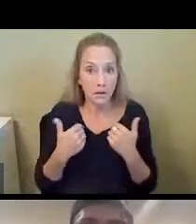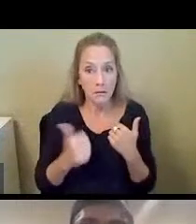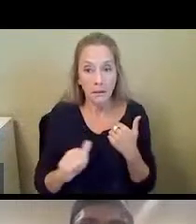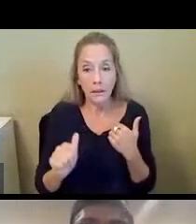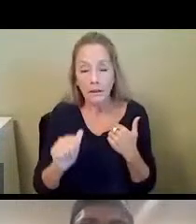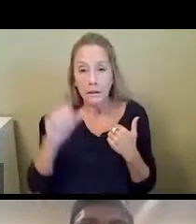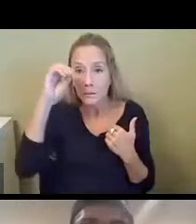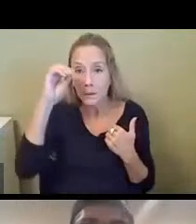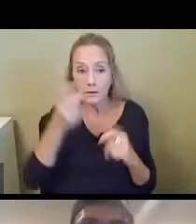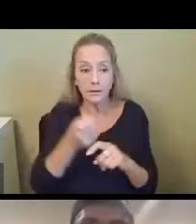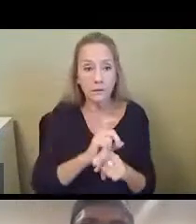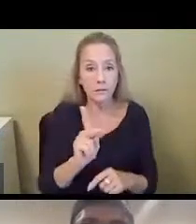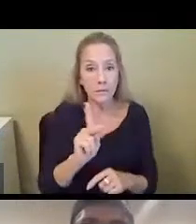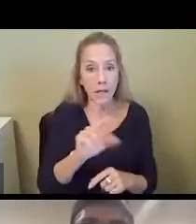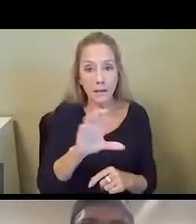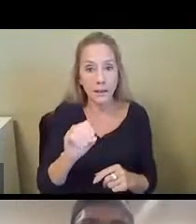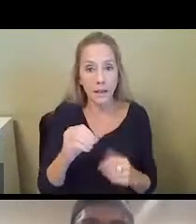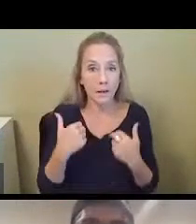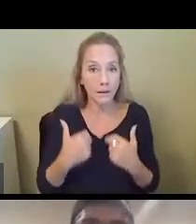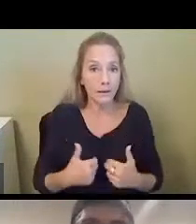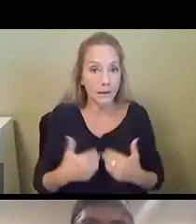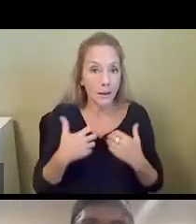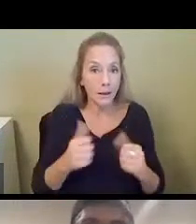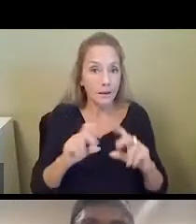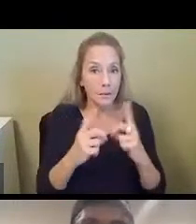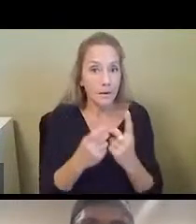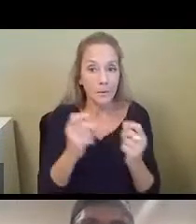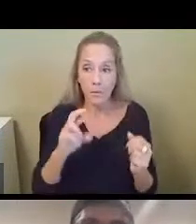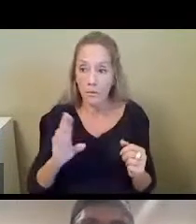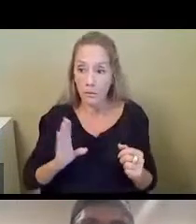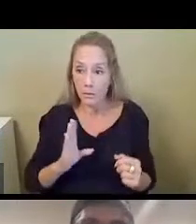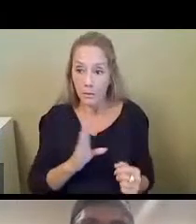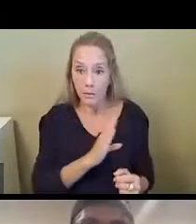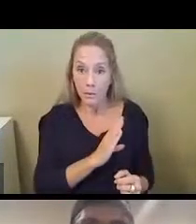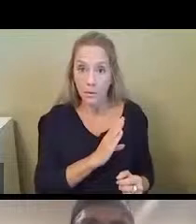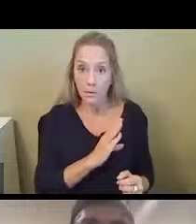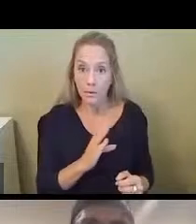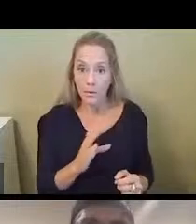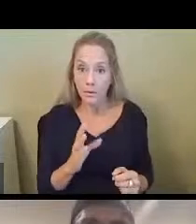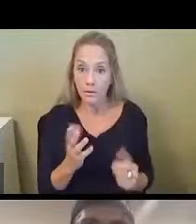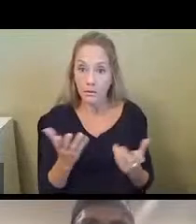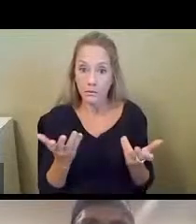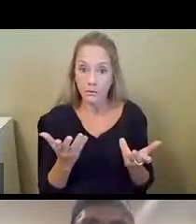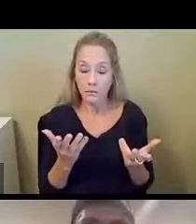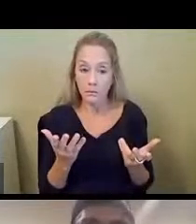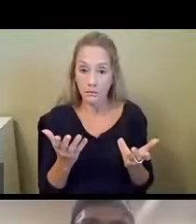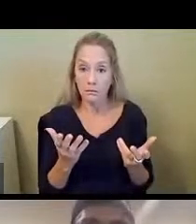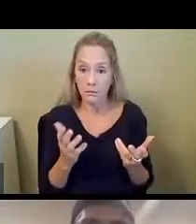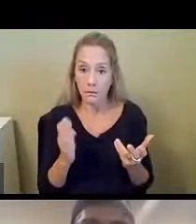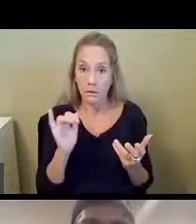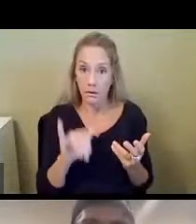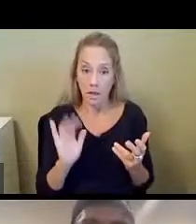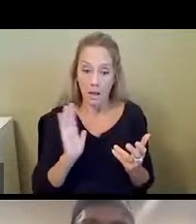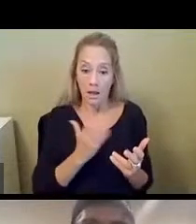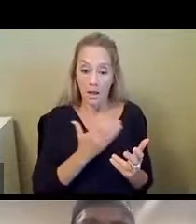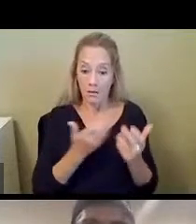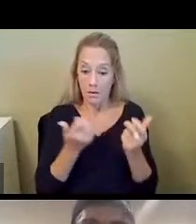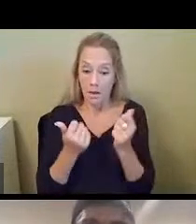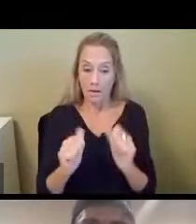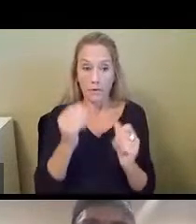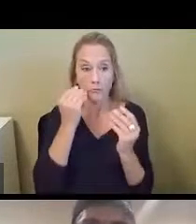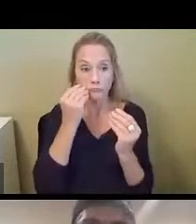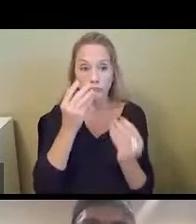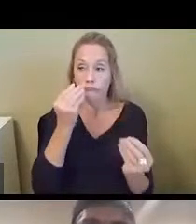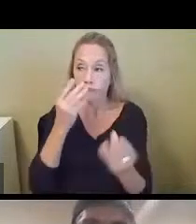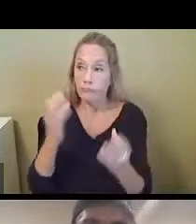Health Department or any board members that might have knowledge of this about how successful those educational efforts are, whether